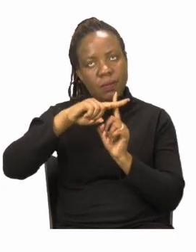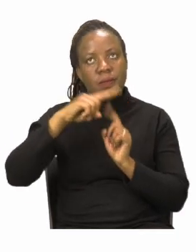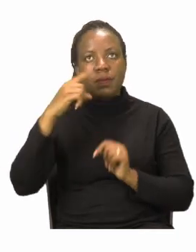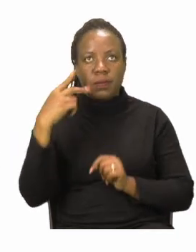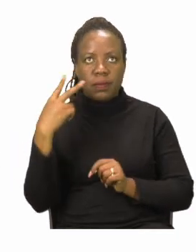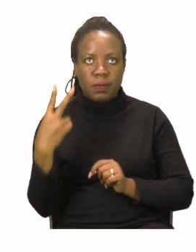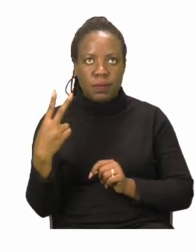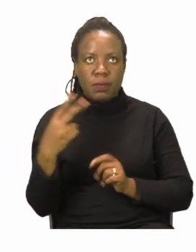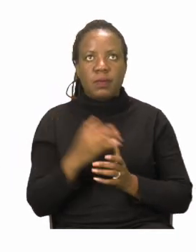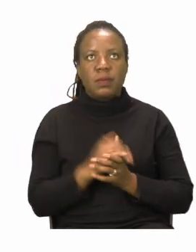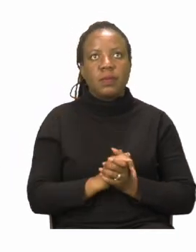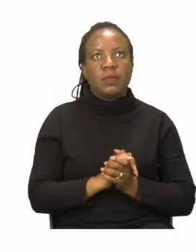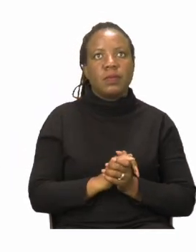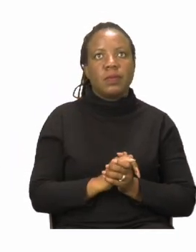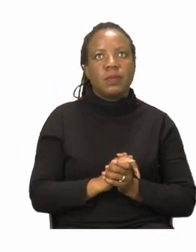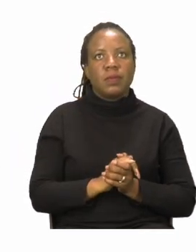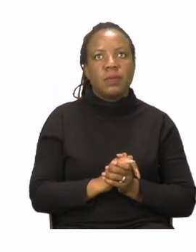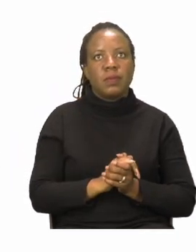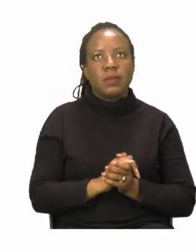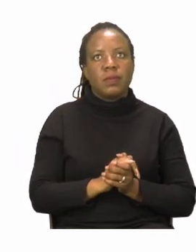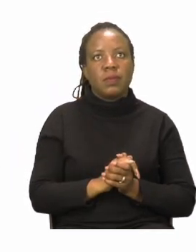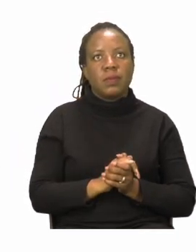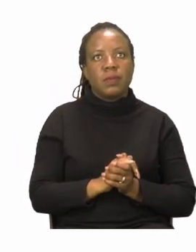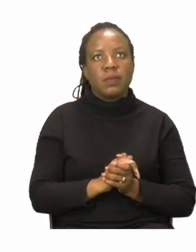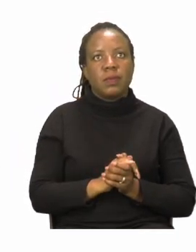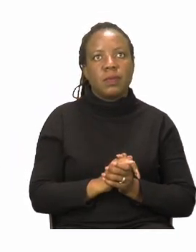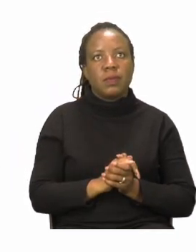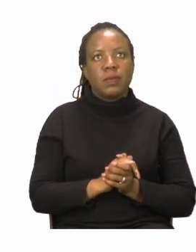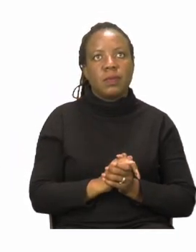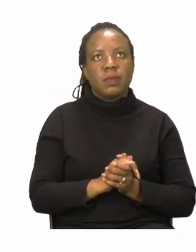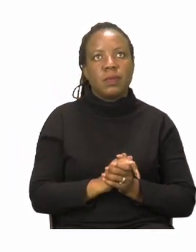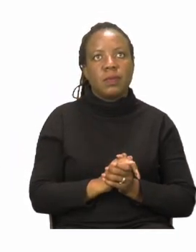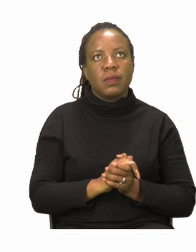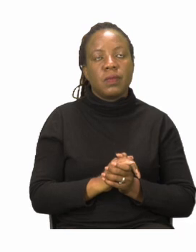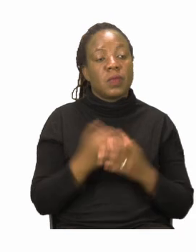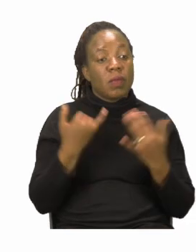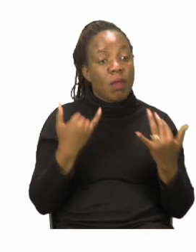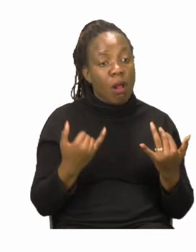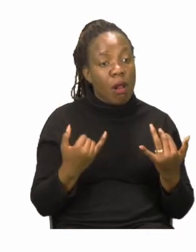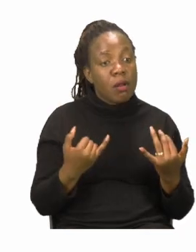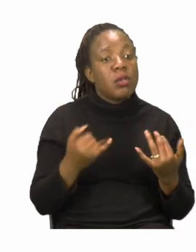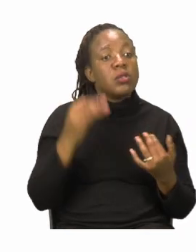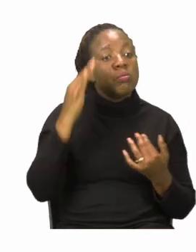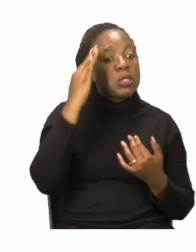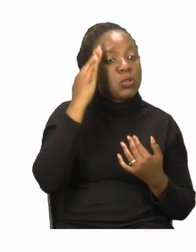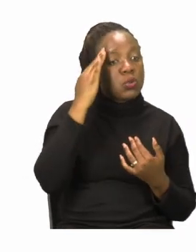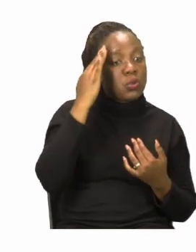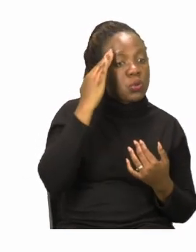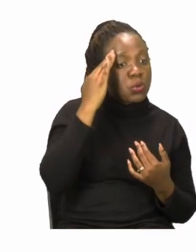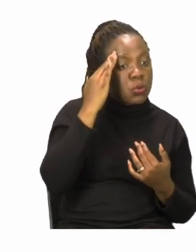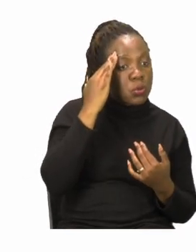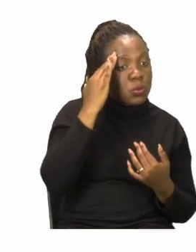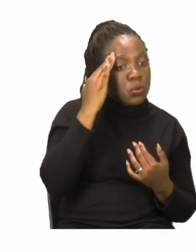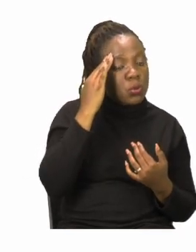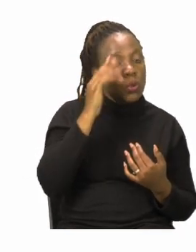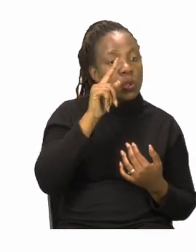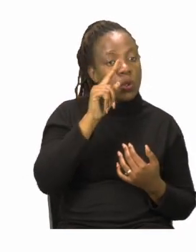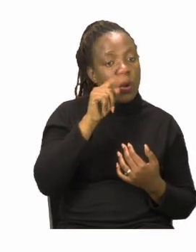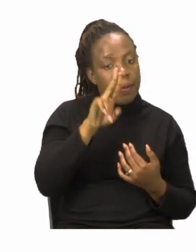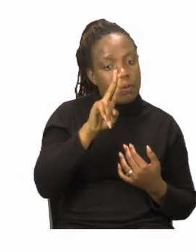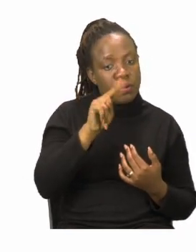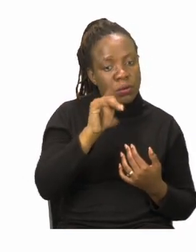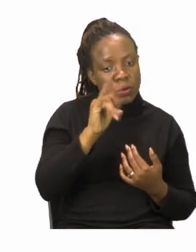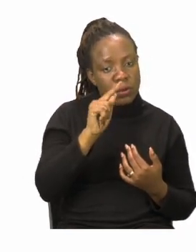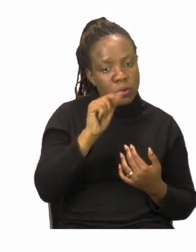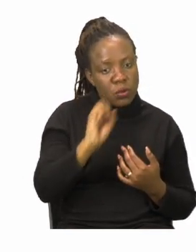Okay, so now we can have a look at our tens and our units and we can break